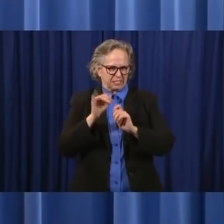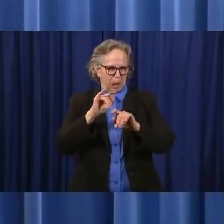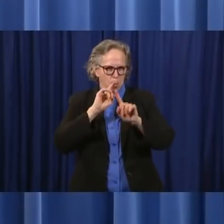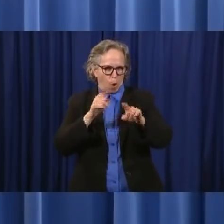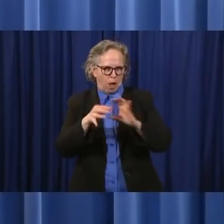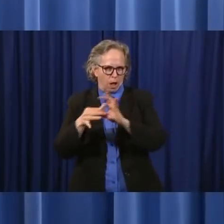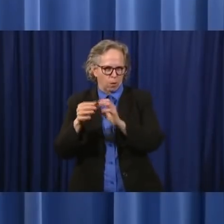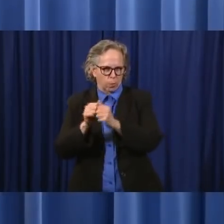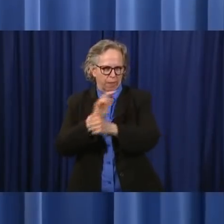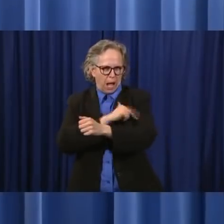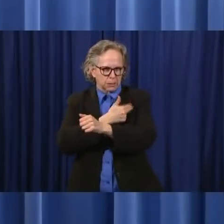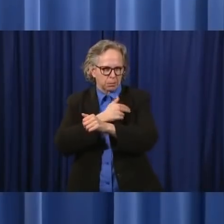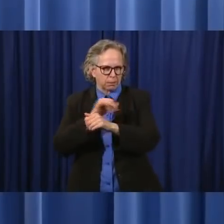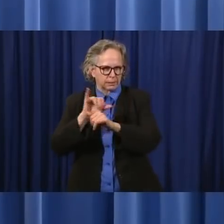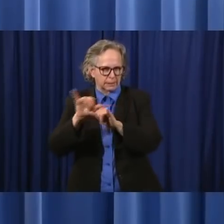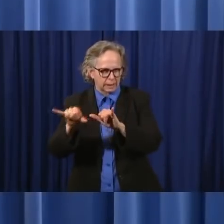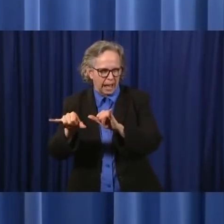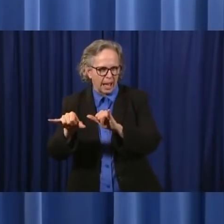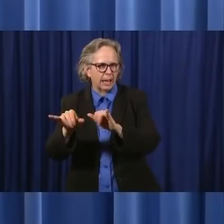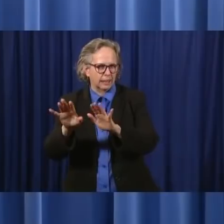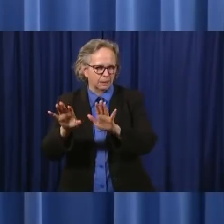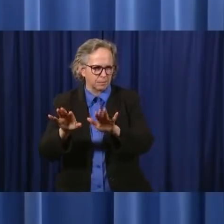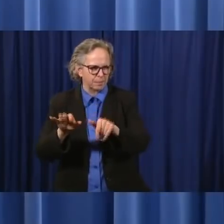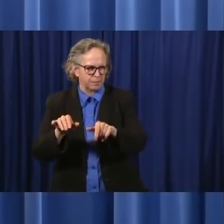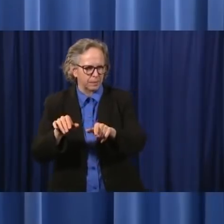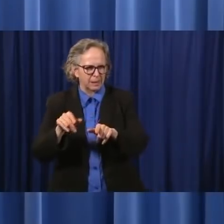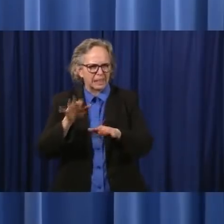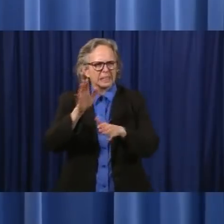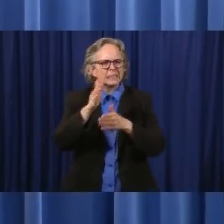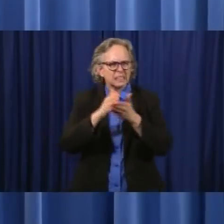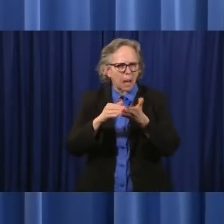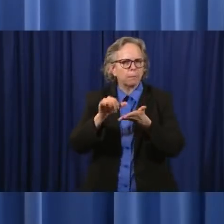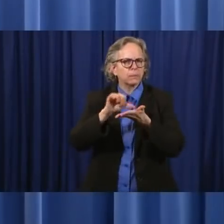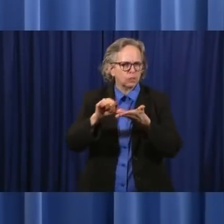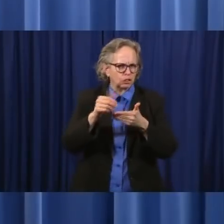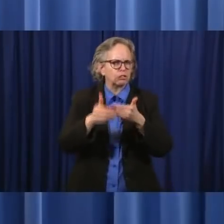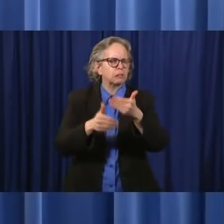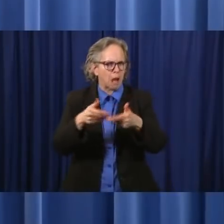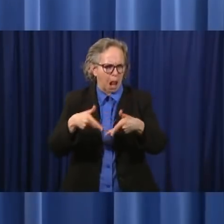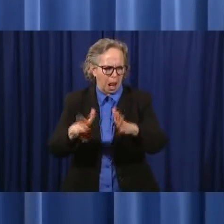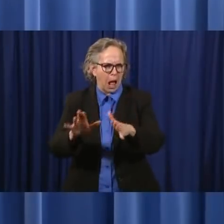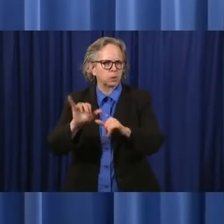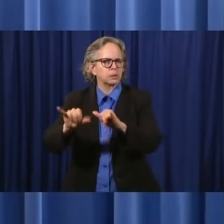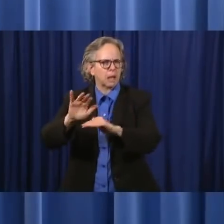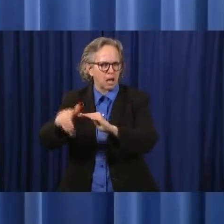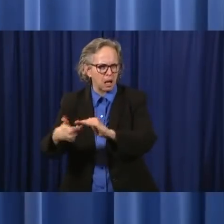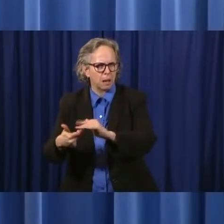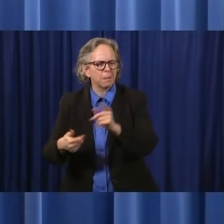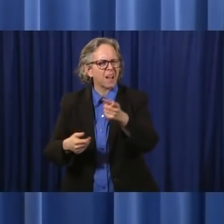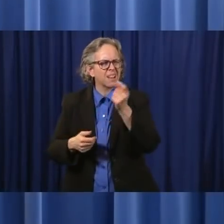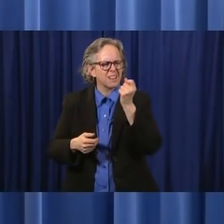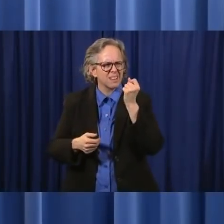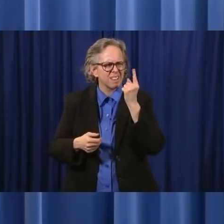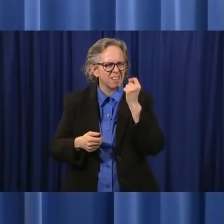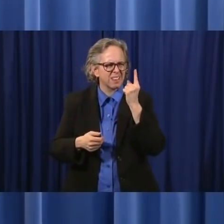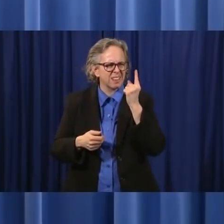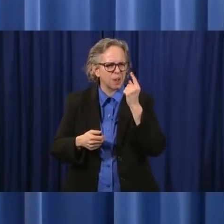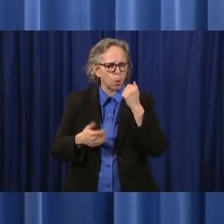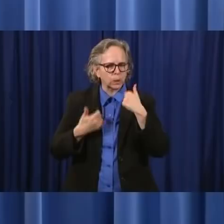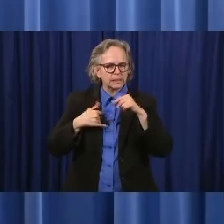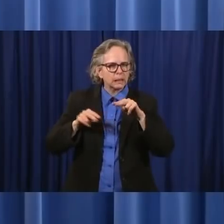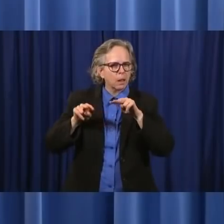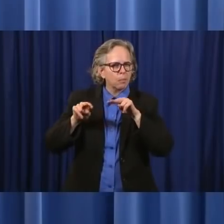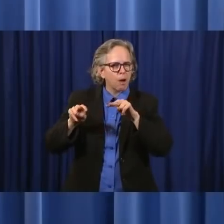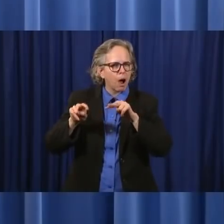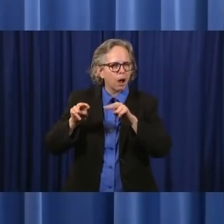regard to what procedures could take place. But we've got to monitor, see where we are. We've got to continue to